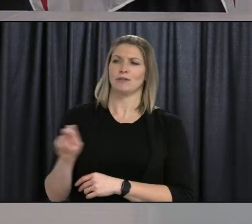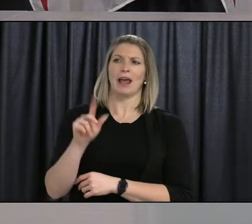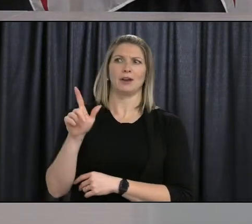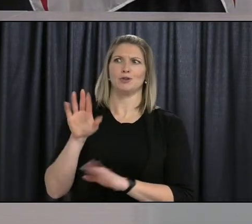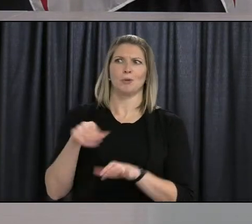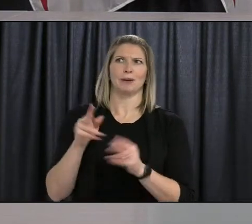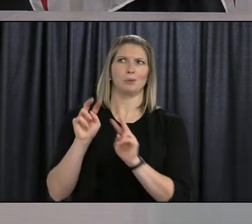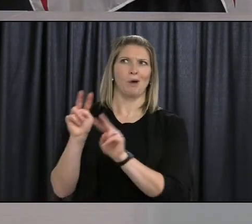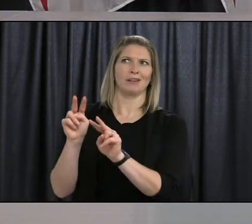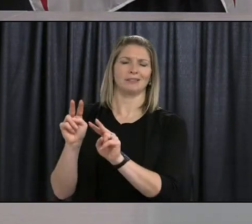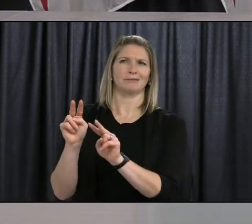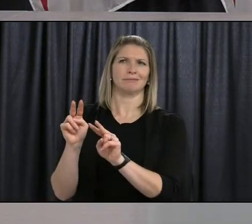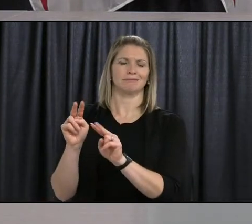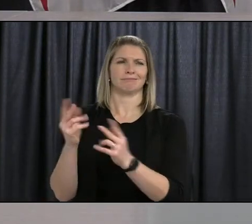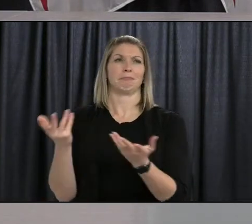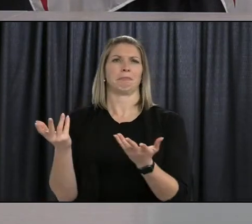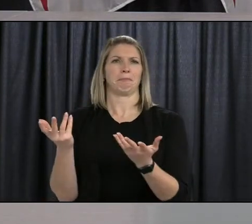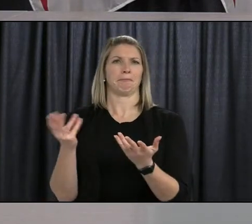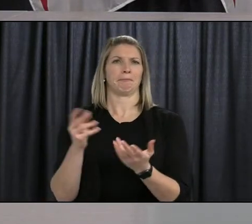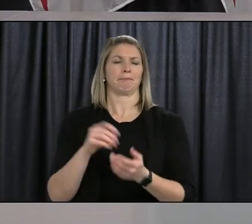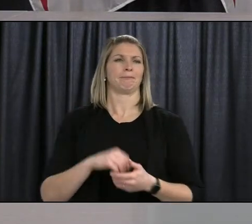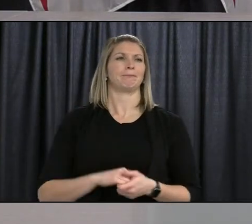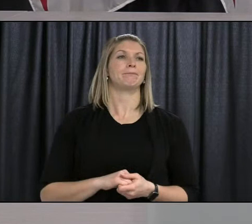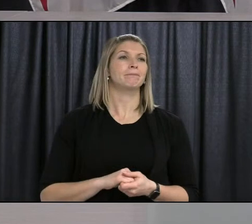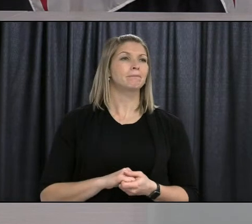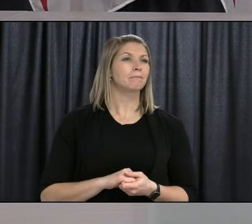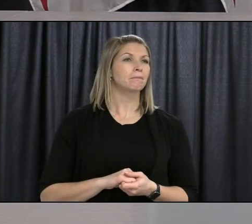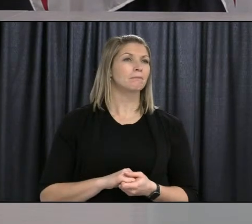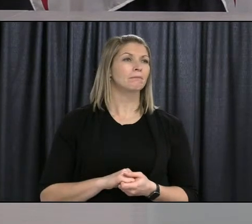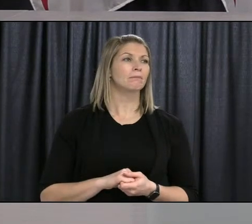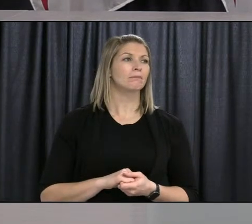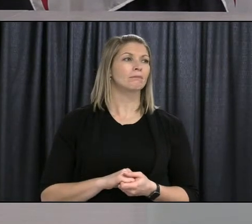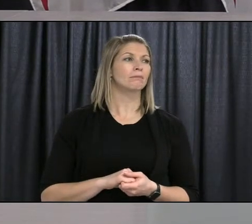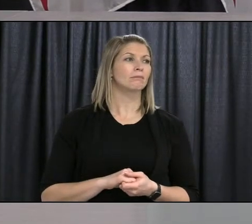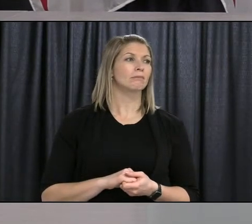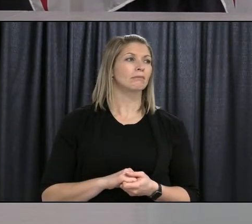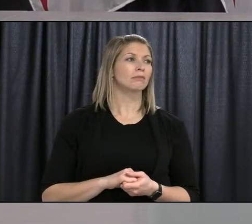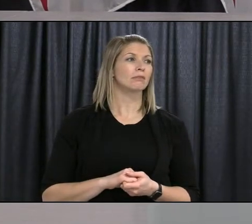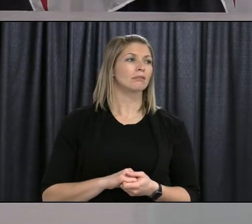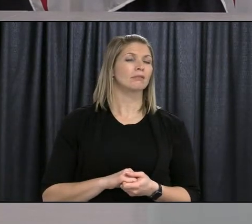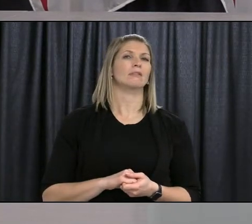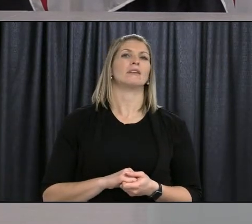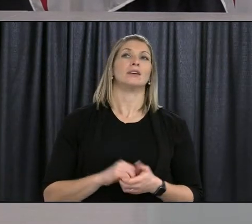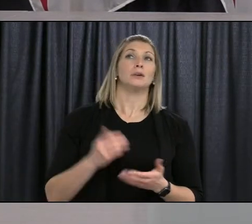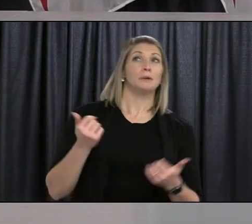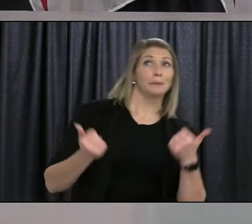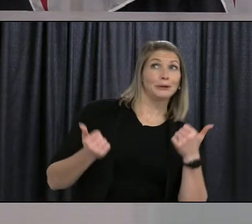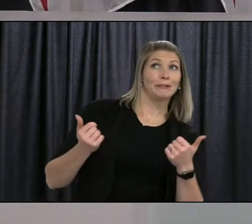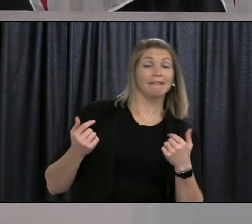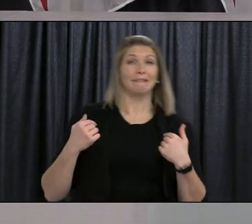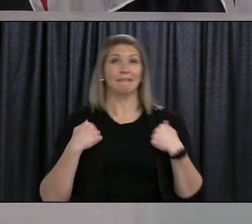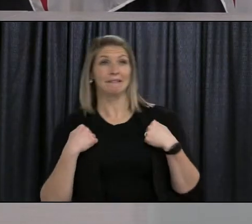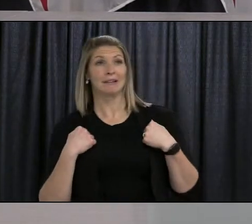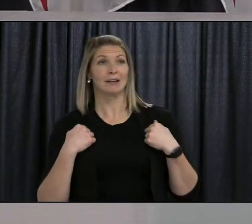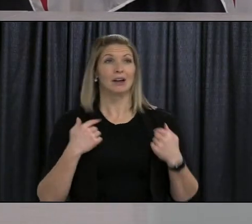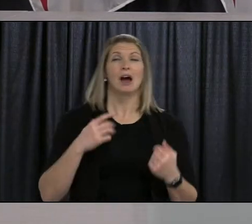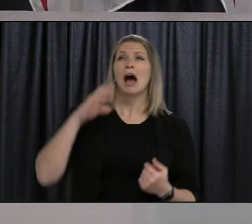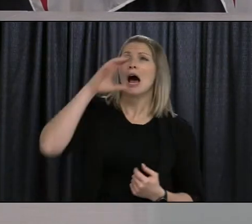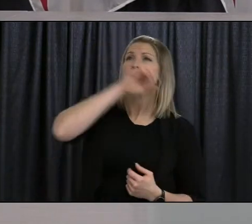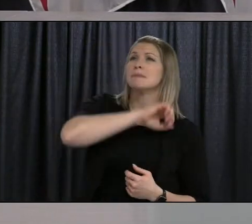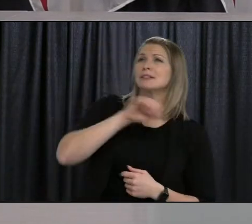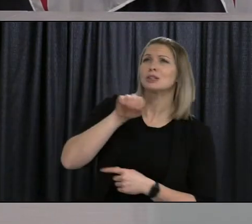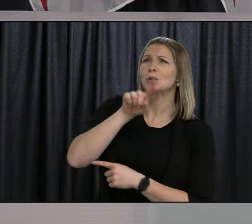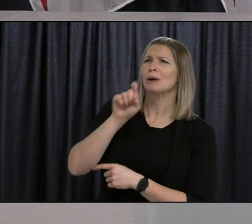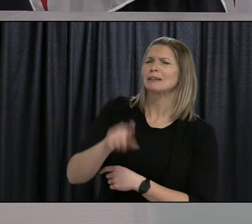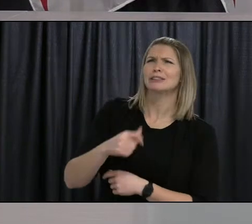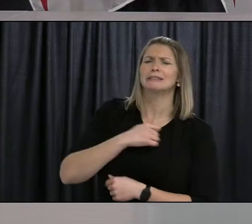to? Sorry, Janice, I think you have a view on this. I'm quite happy to chip in after you. I actually missed the question,